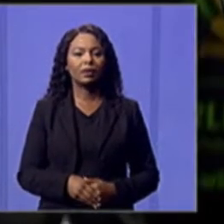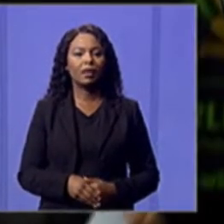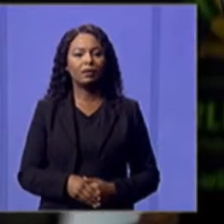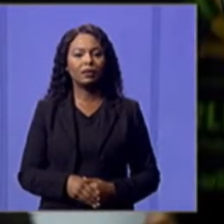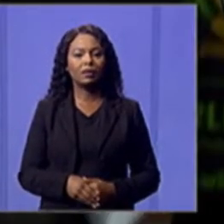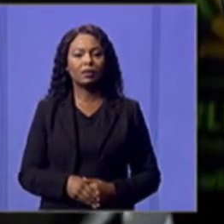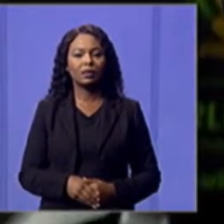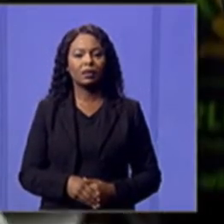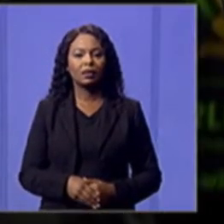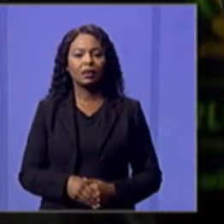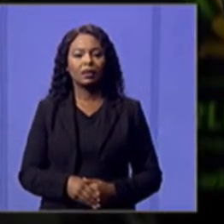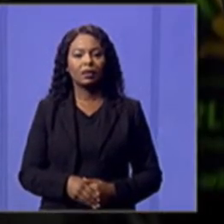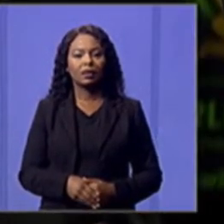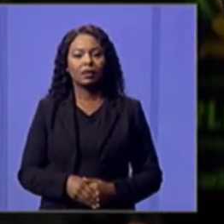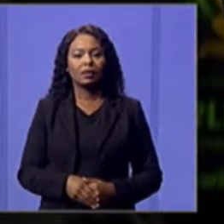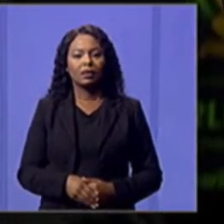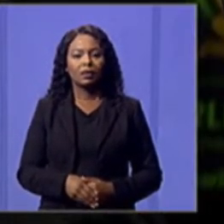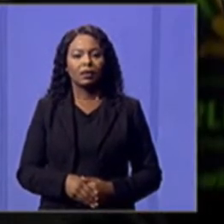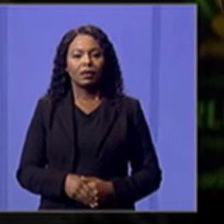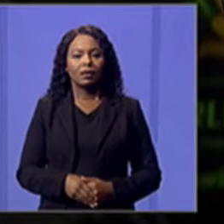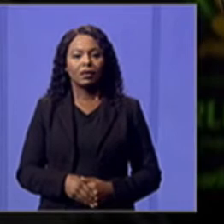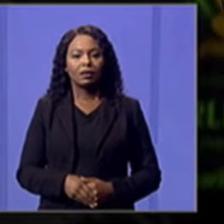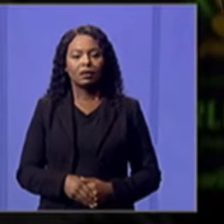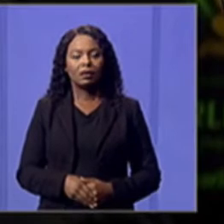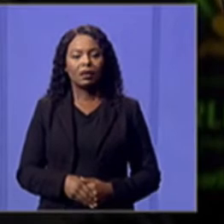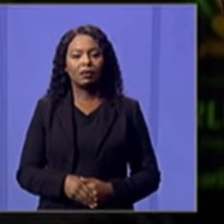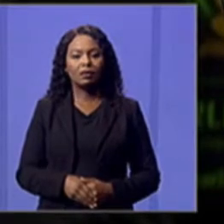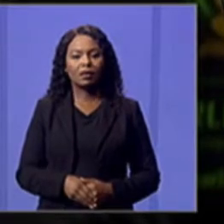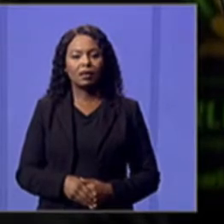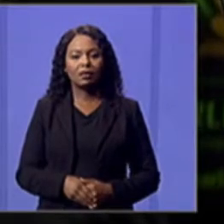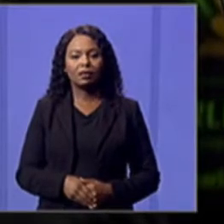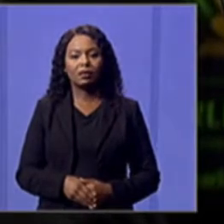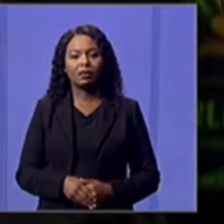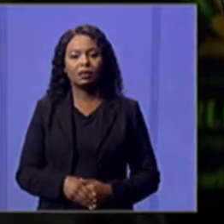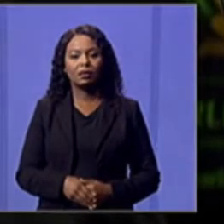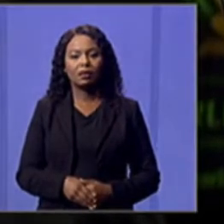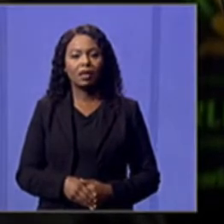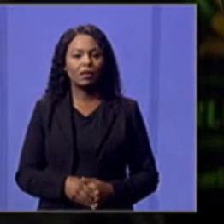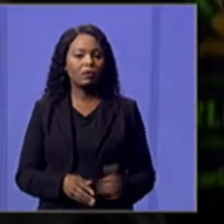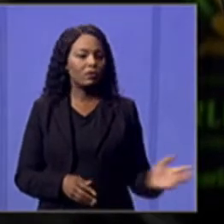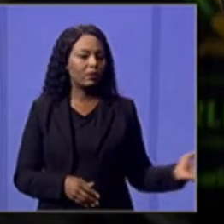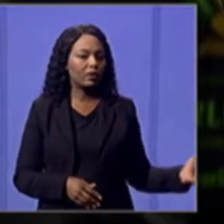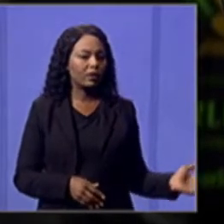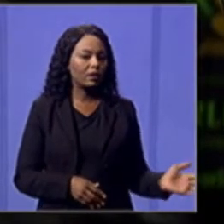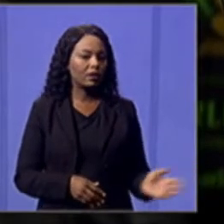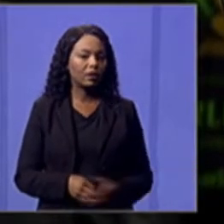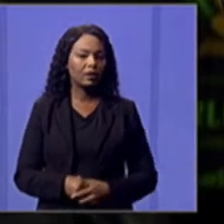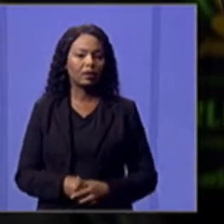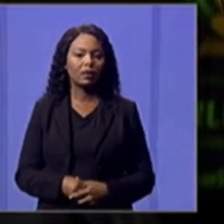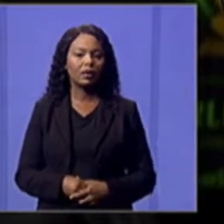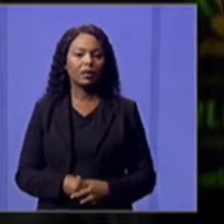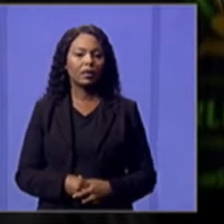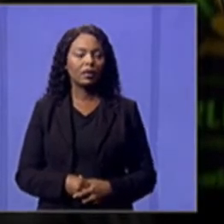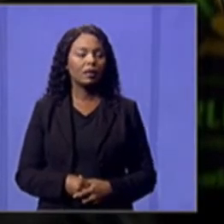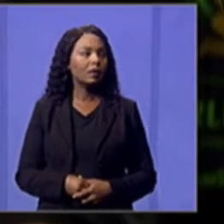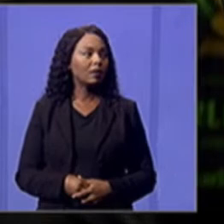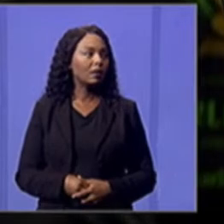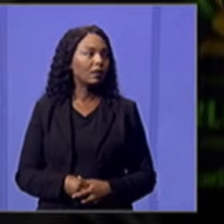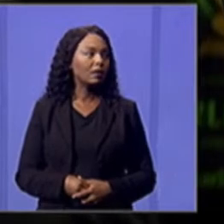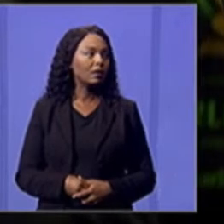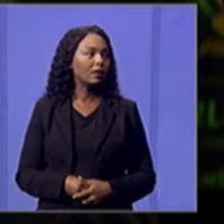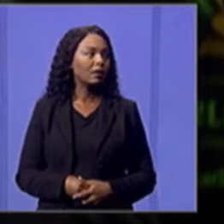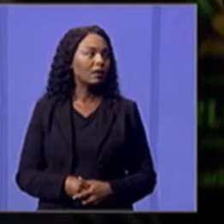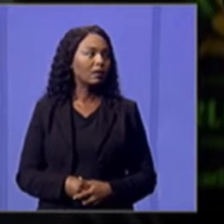And leaders of all political parties and fellow South Africans, I'm honored to table the